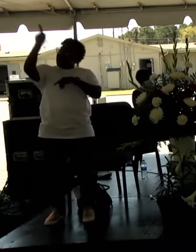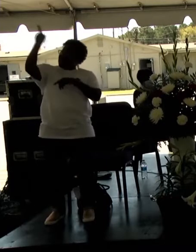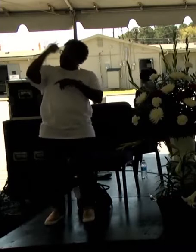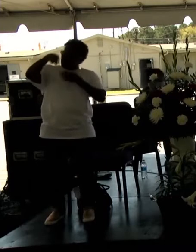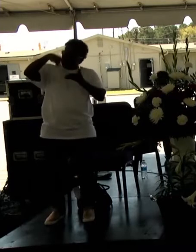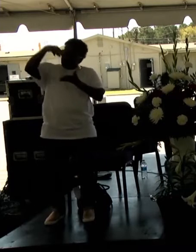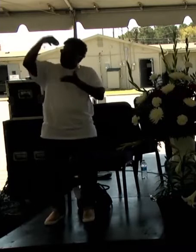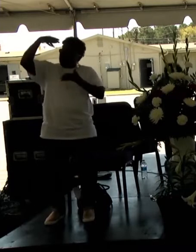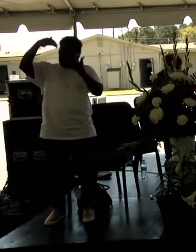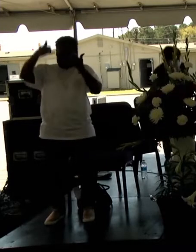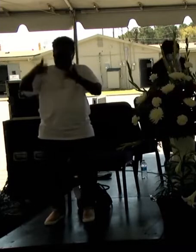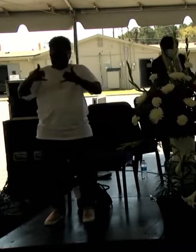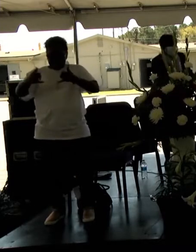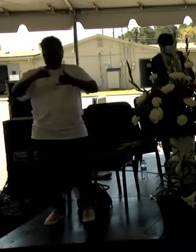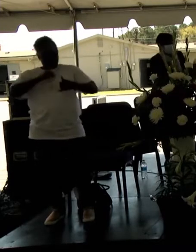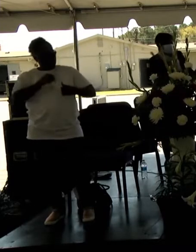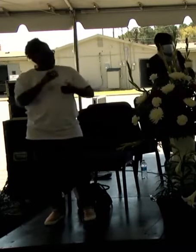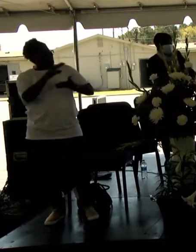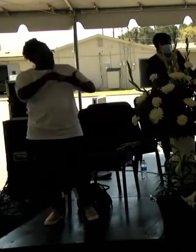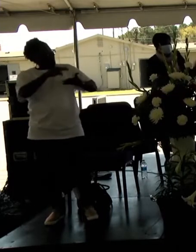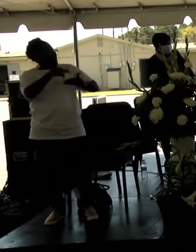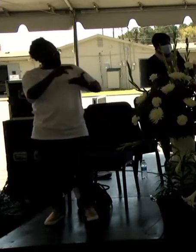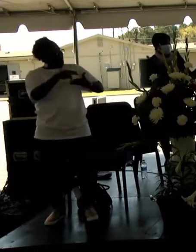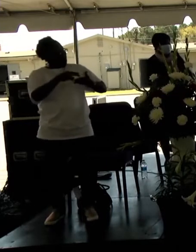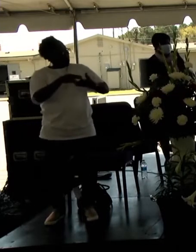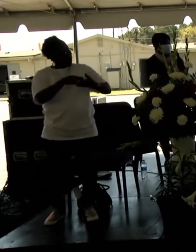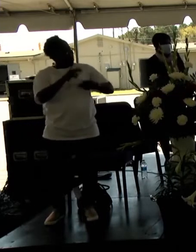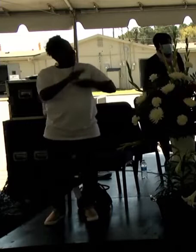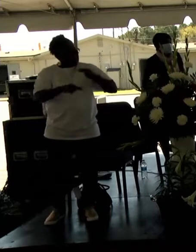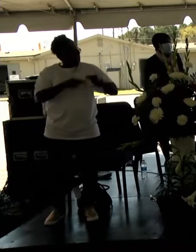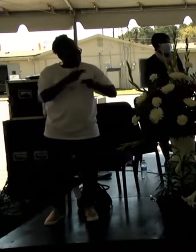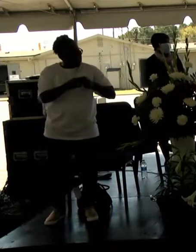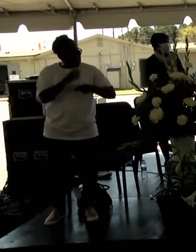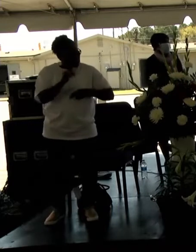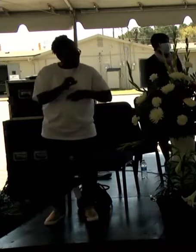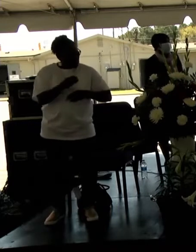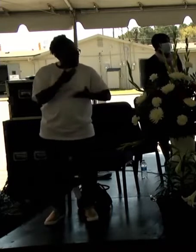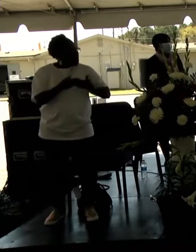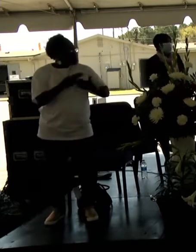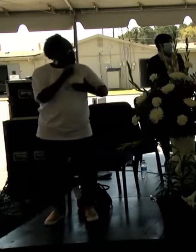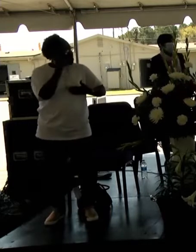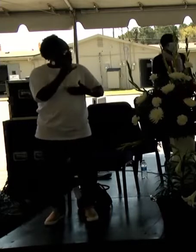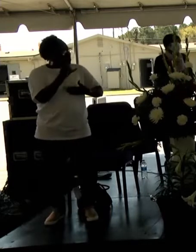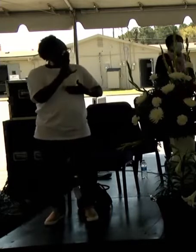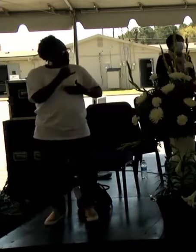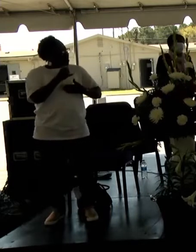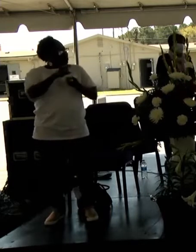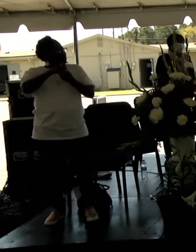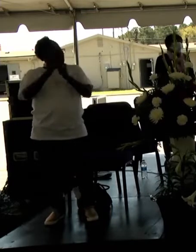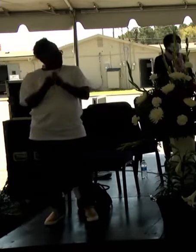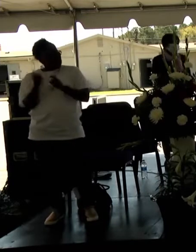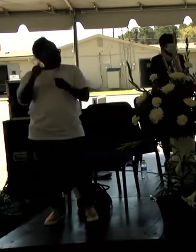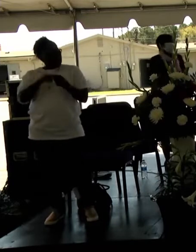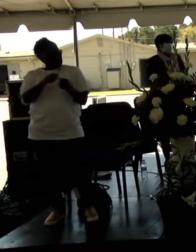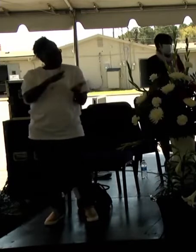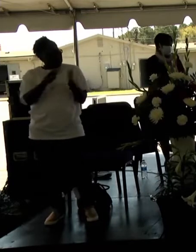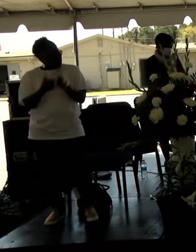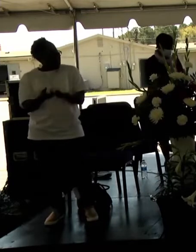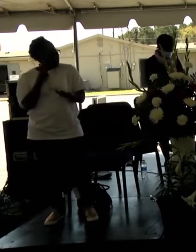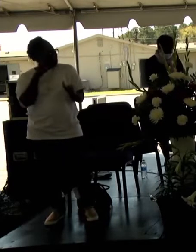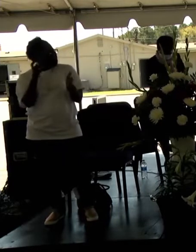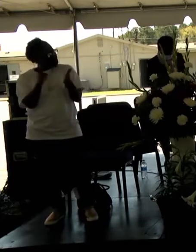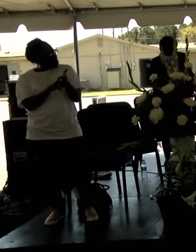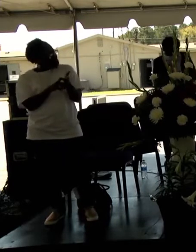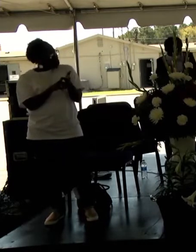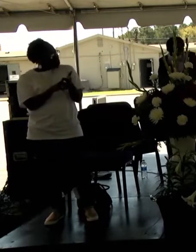royal priesthood and a holy nation. Watch this. So even if I'm conformable to his death, notice what